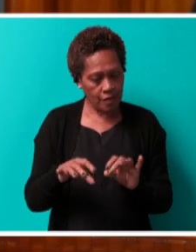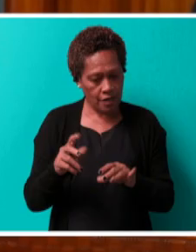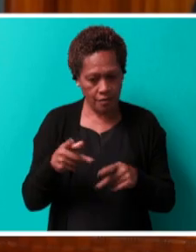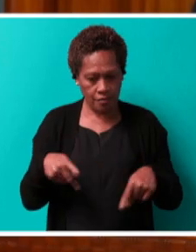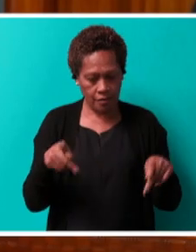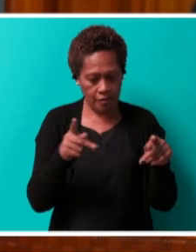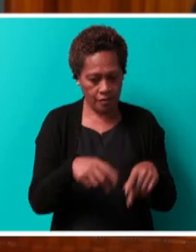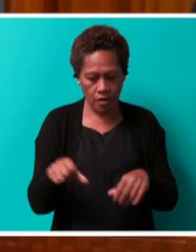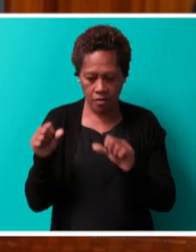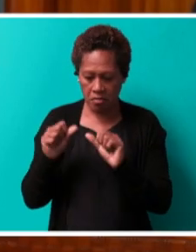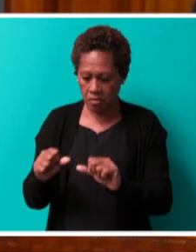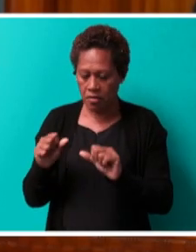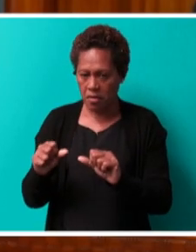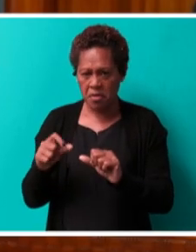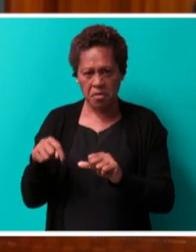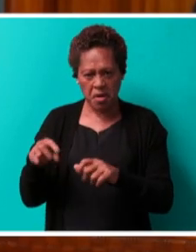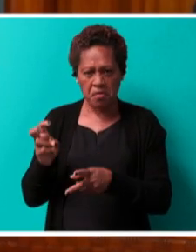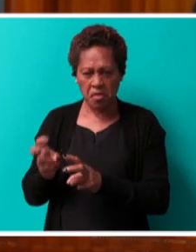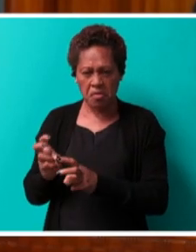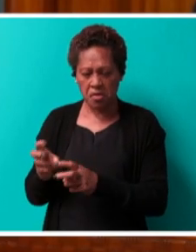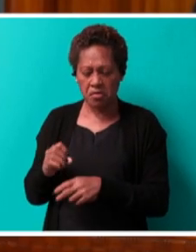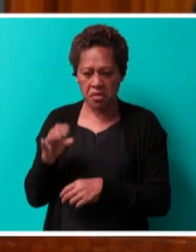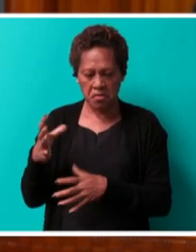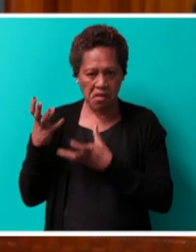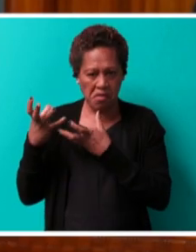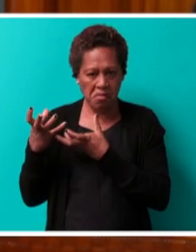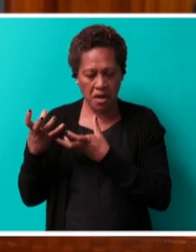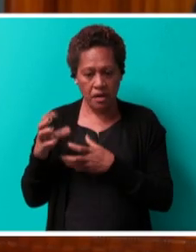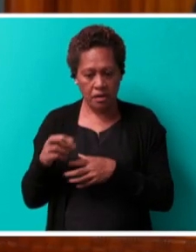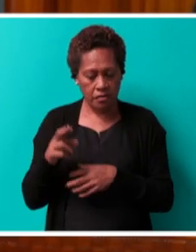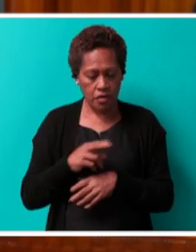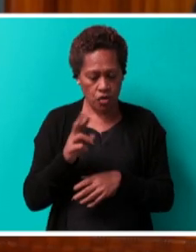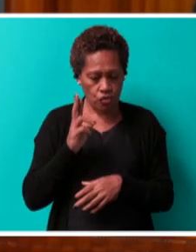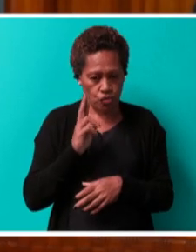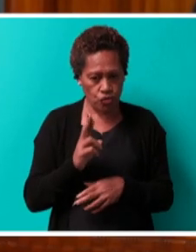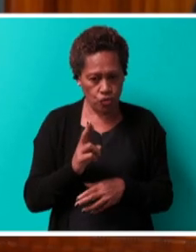to prevent exploitation or the burden of unreasonable excessive